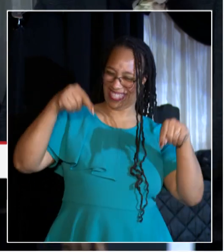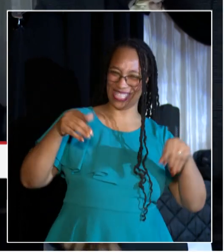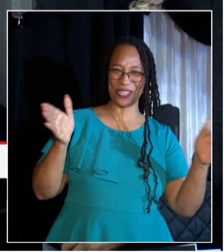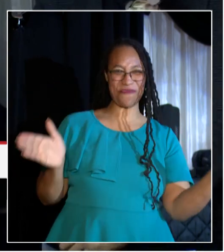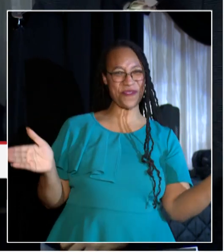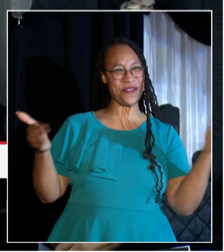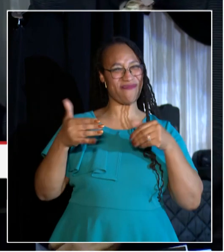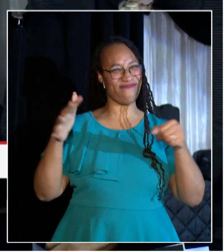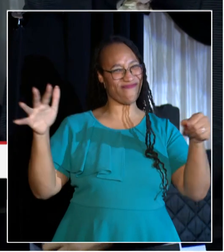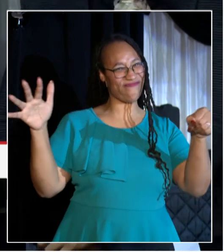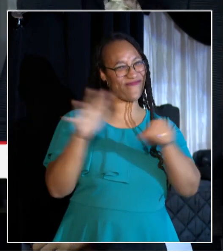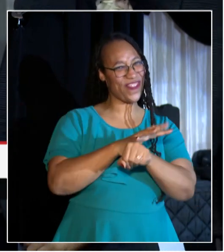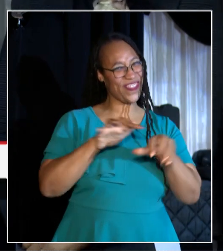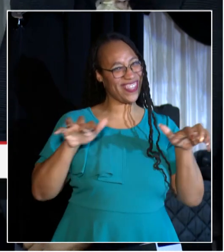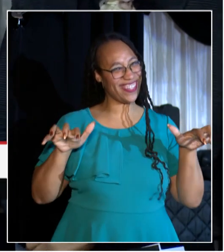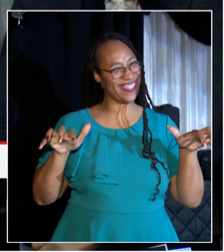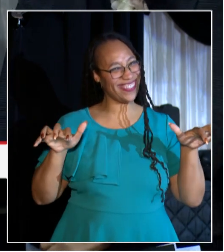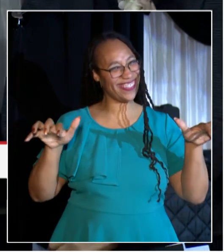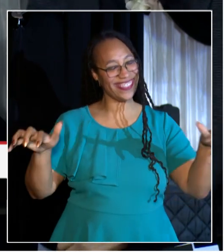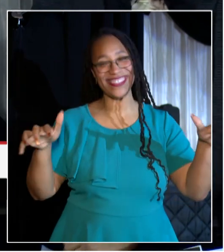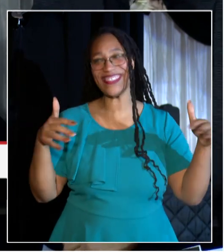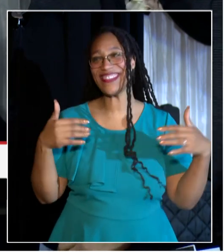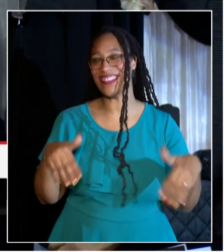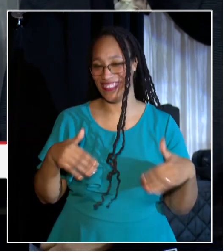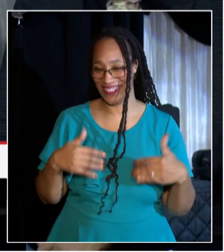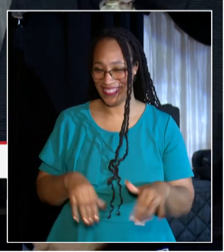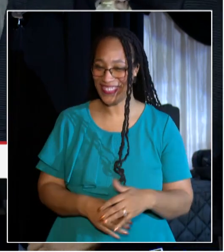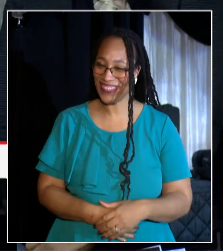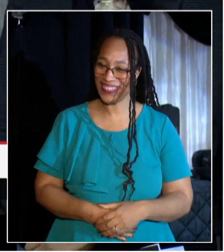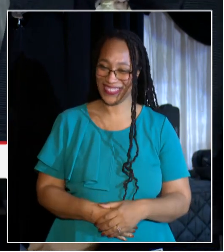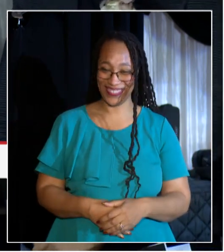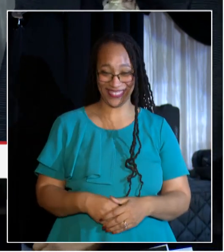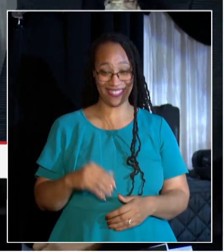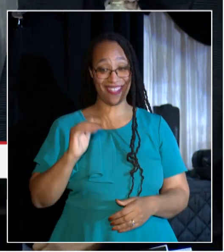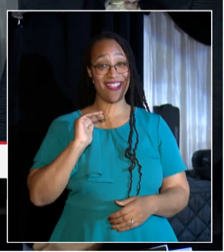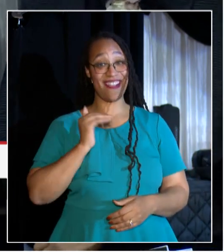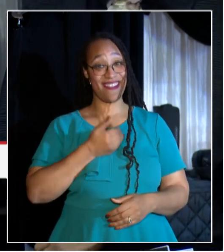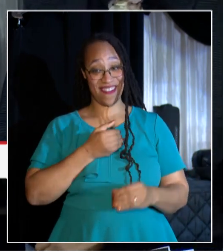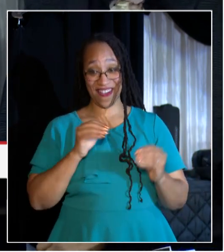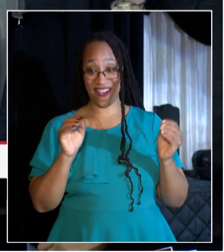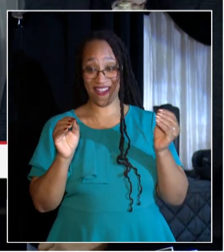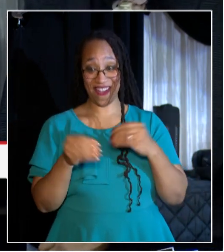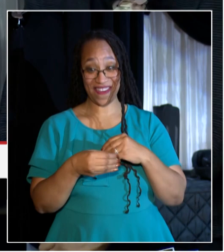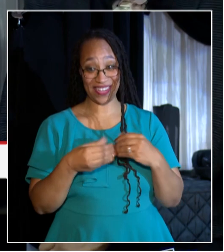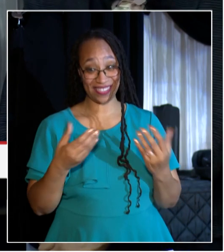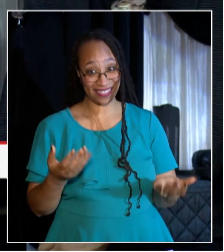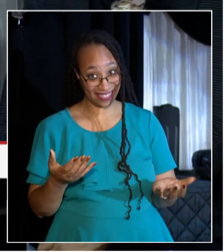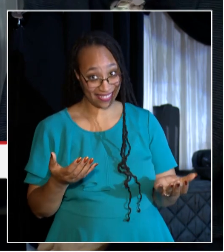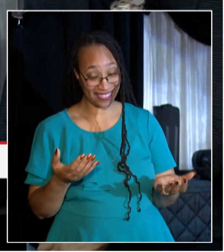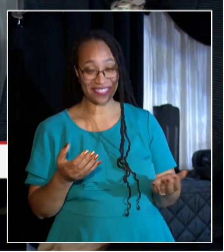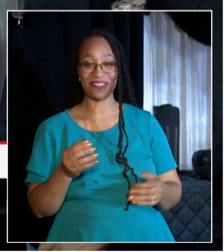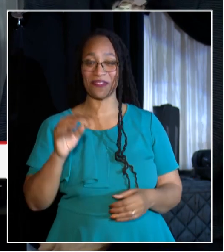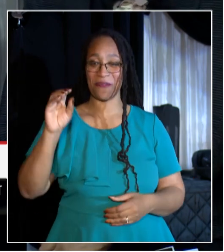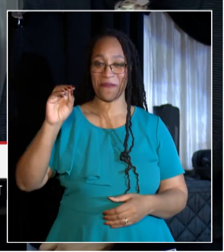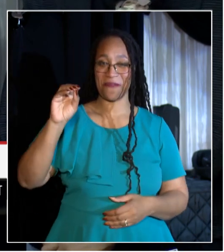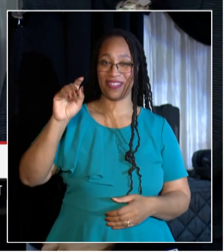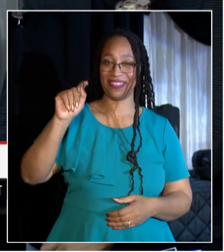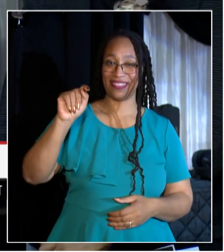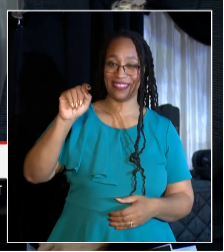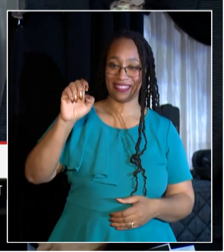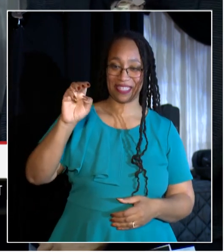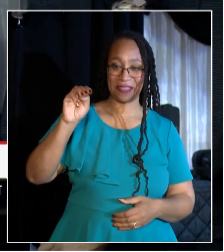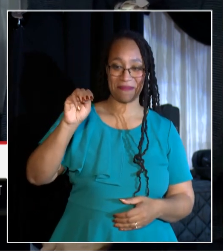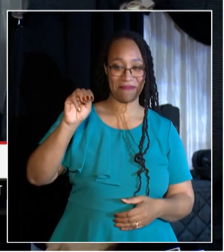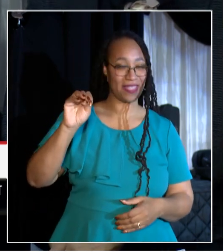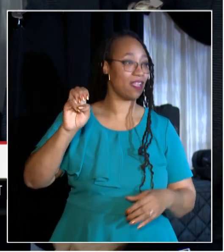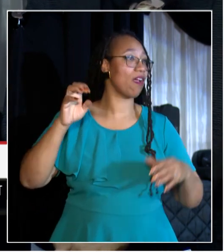We at OCTFME are super excited to be here this evening to kick off Black History Month. I want to thank the mighty team at the Office